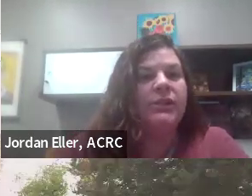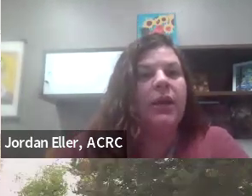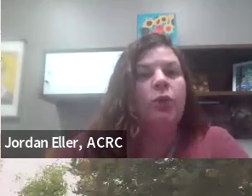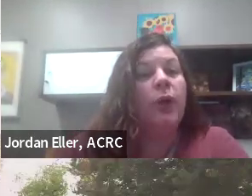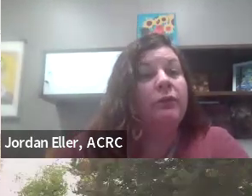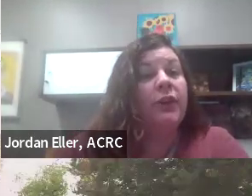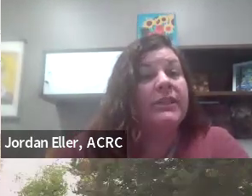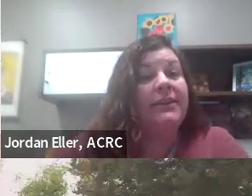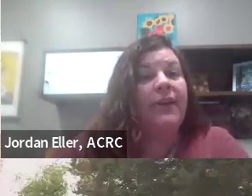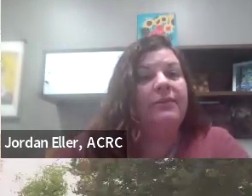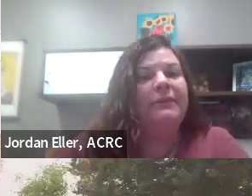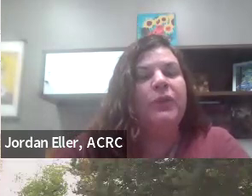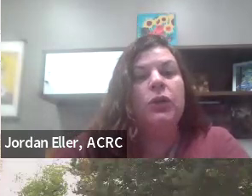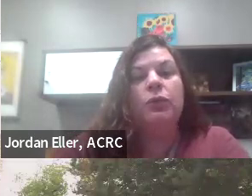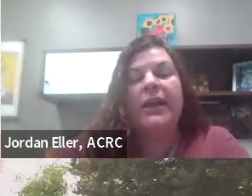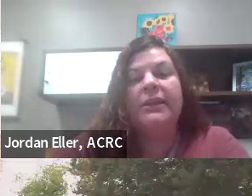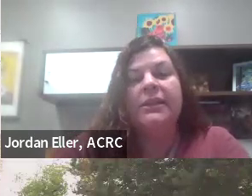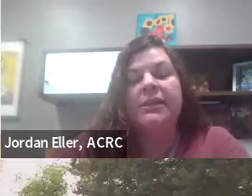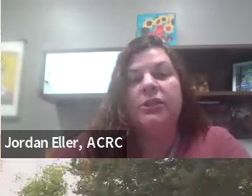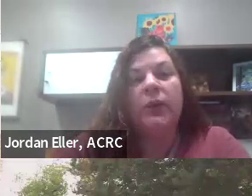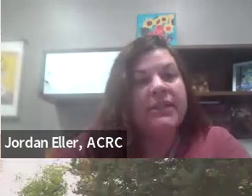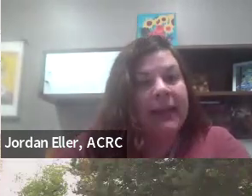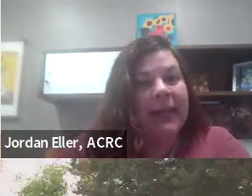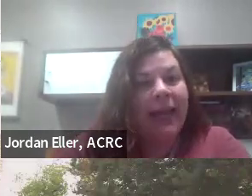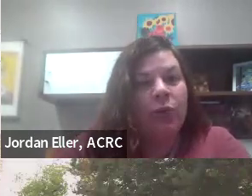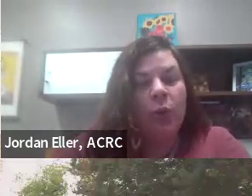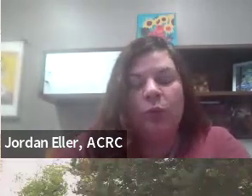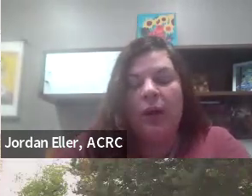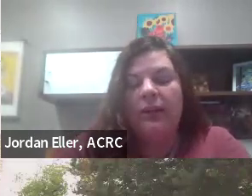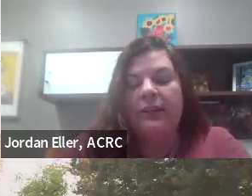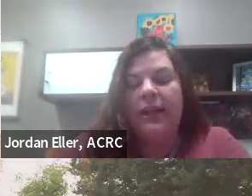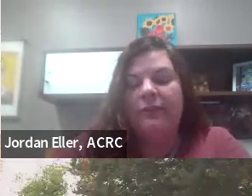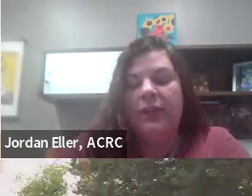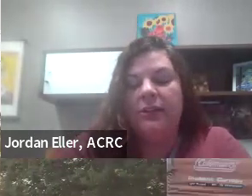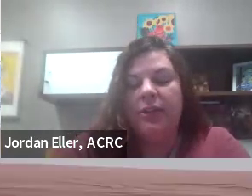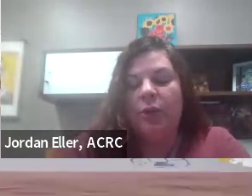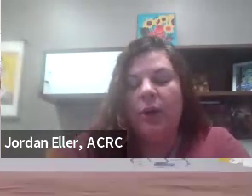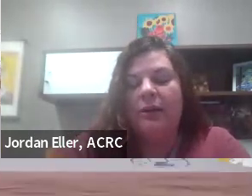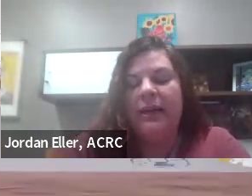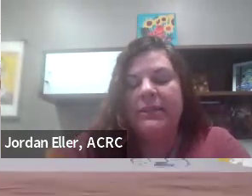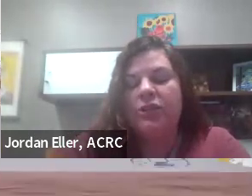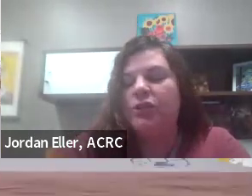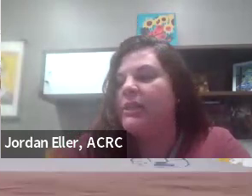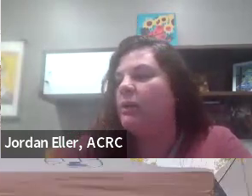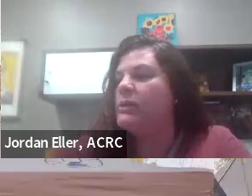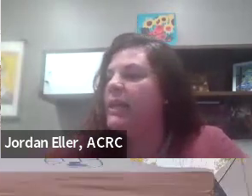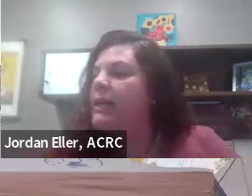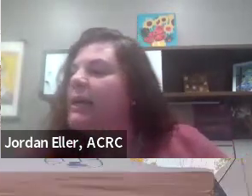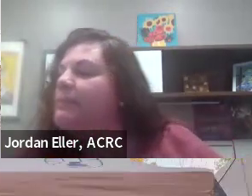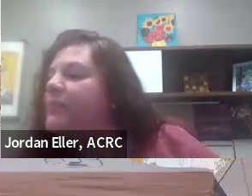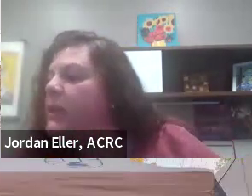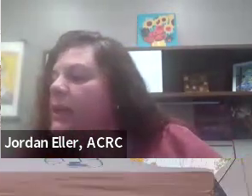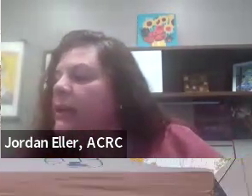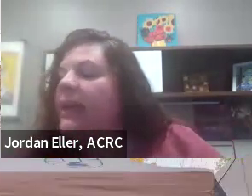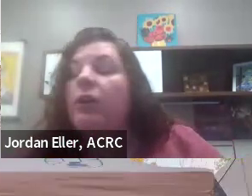Sister's House Run for a Safe Haven, right? This is the 22nd annual run that they have done. So My Sister's House,